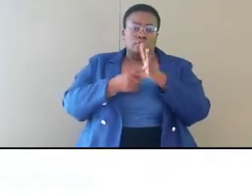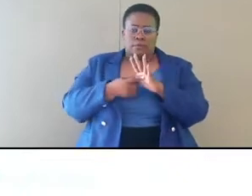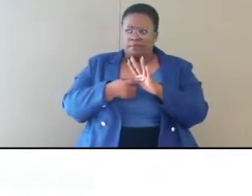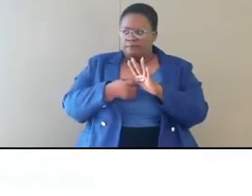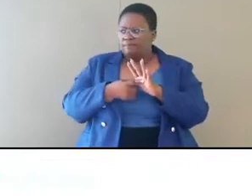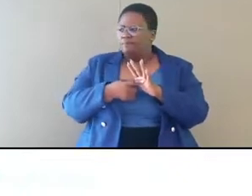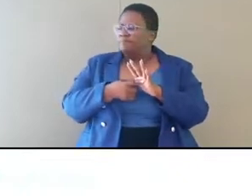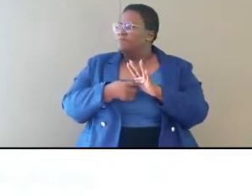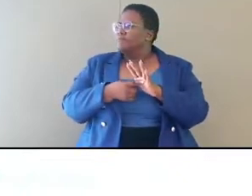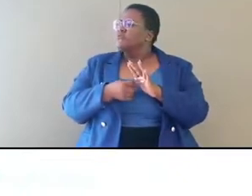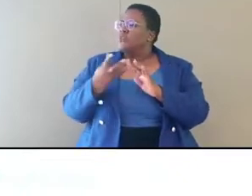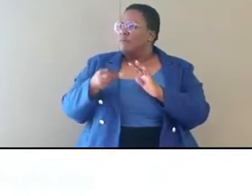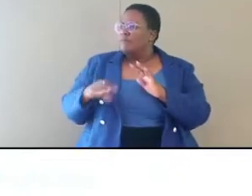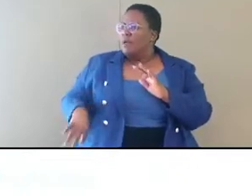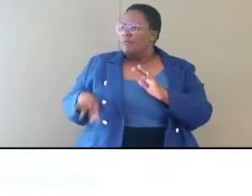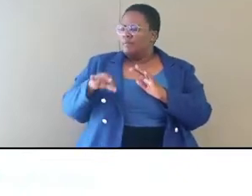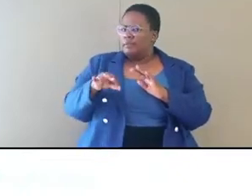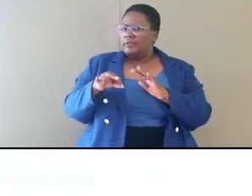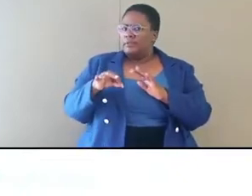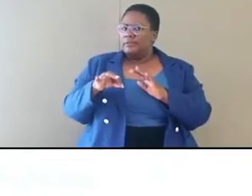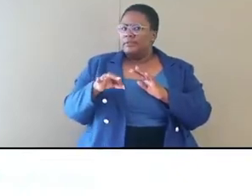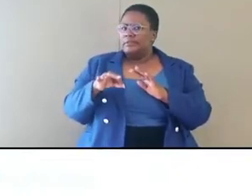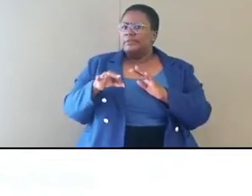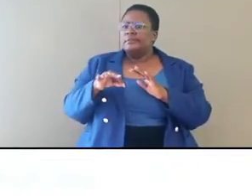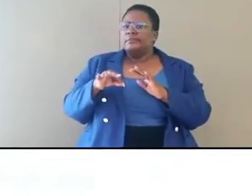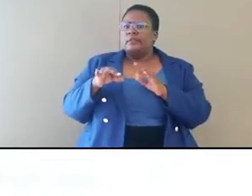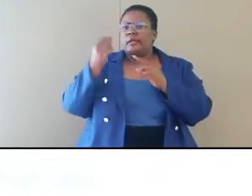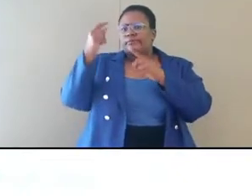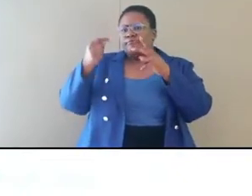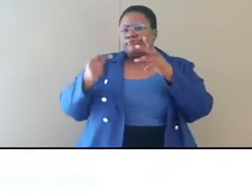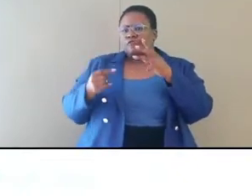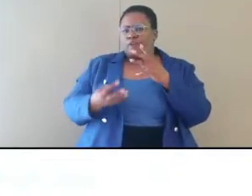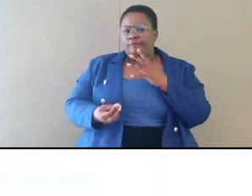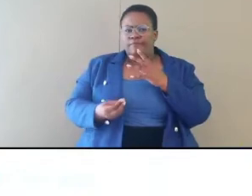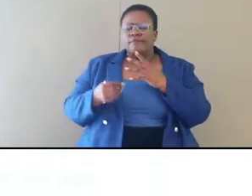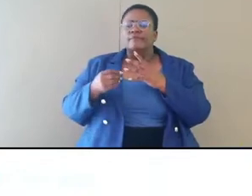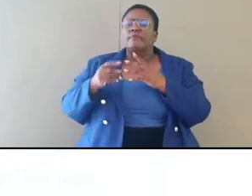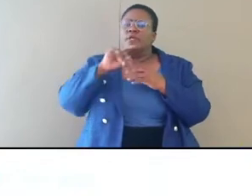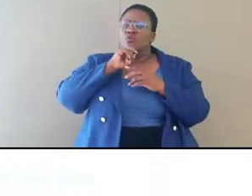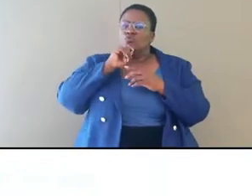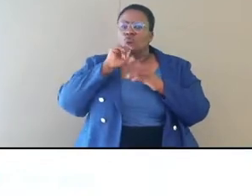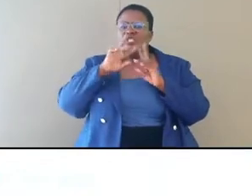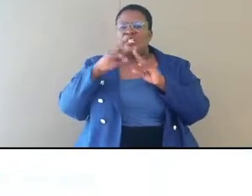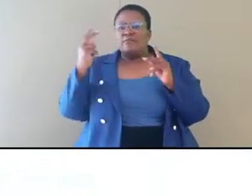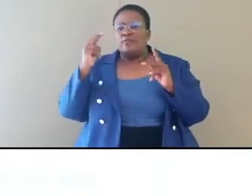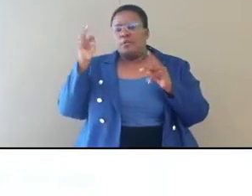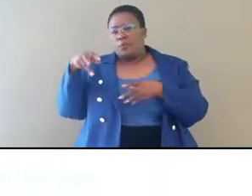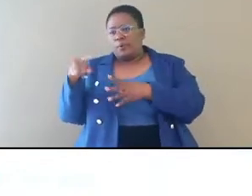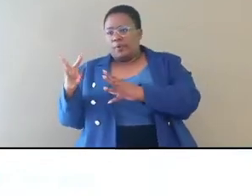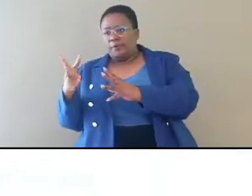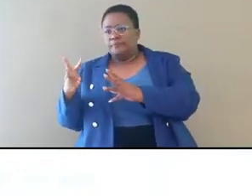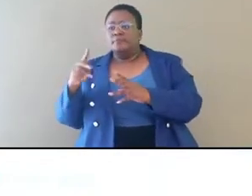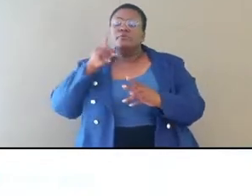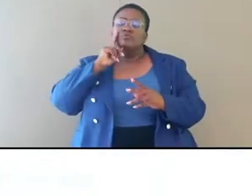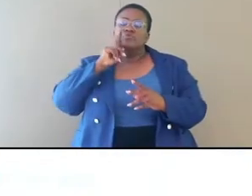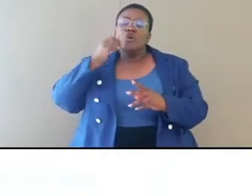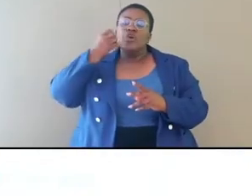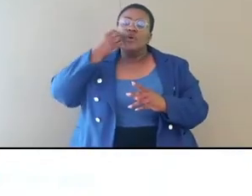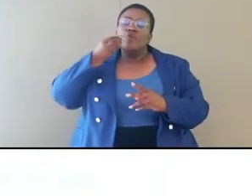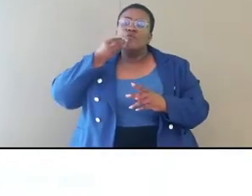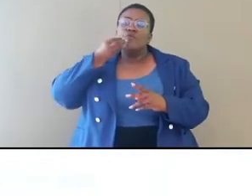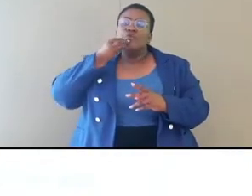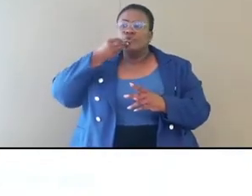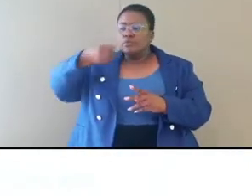in the Household Affordability Index that is produced every year which uses a slightly different approach. So, they're looking at a food basket based on an